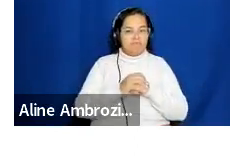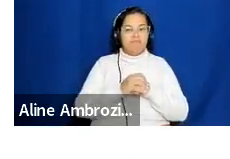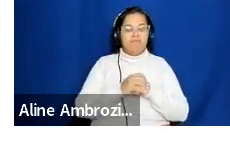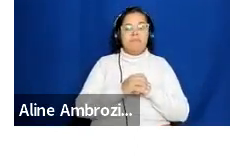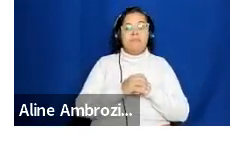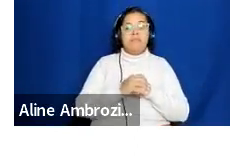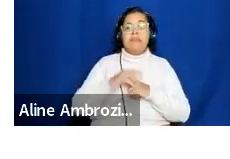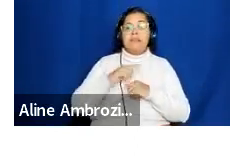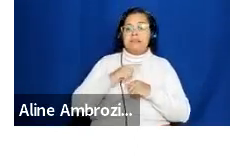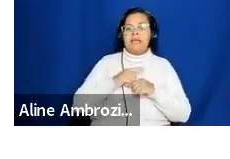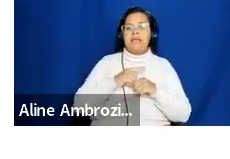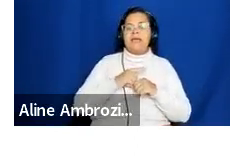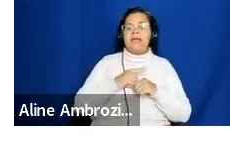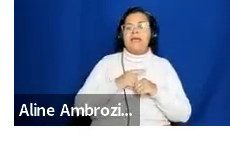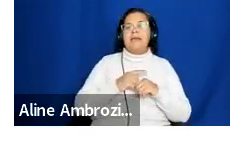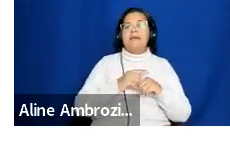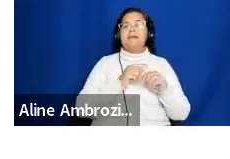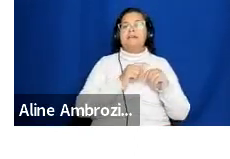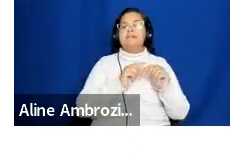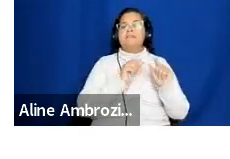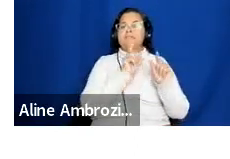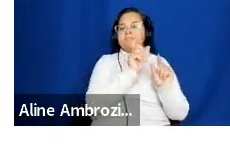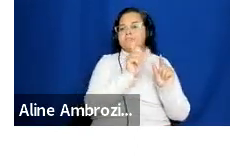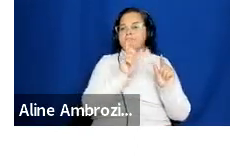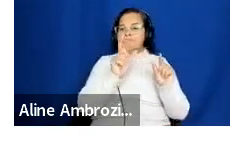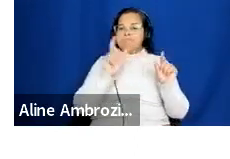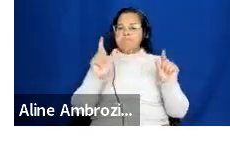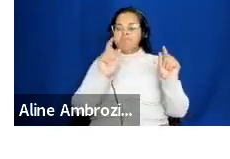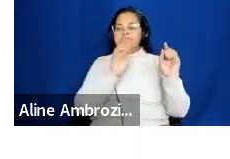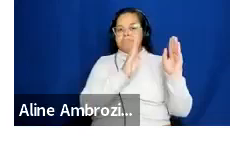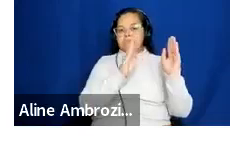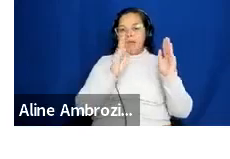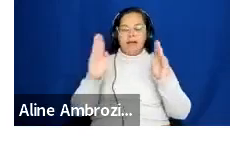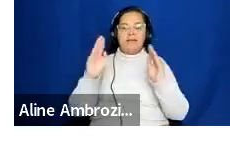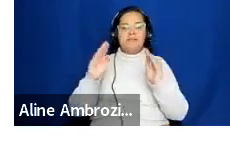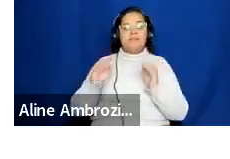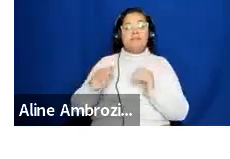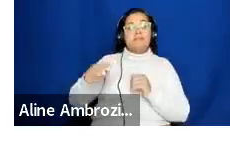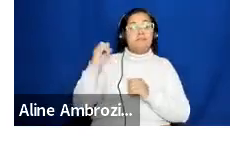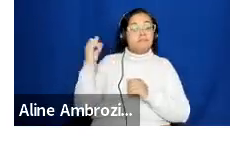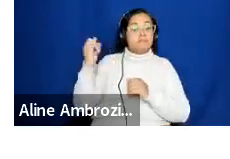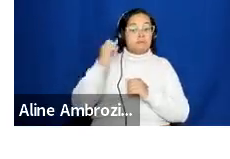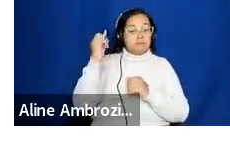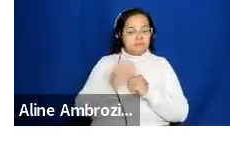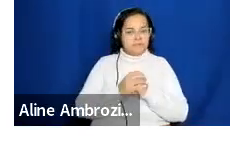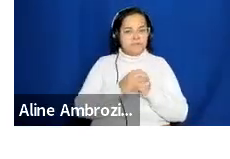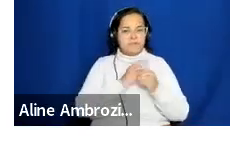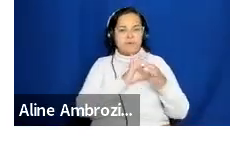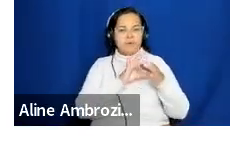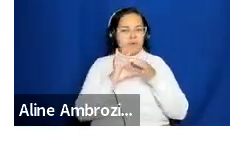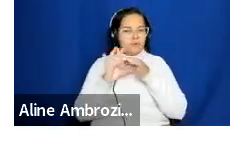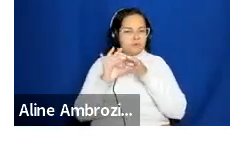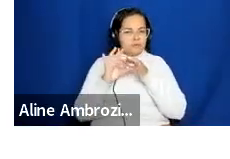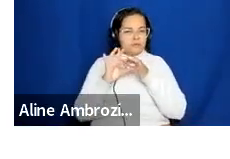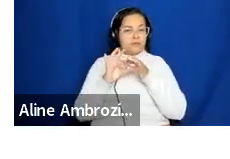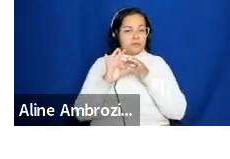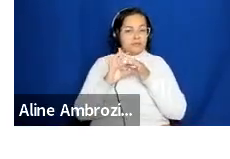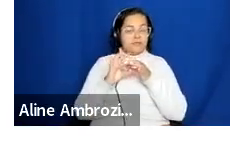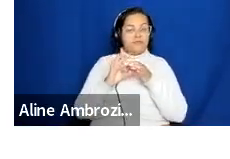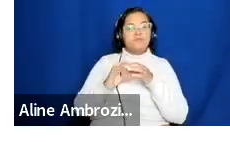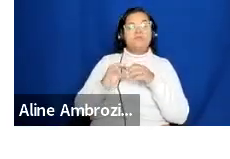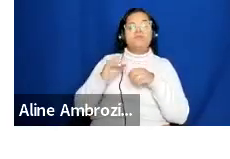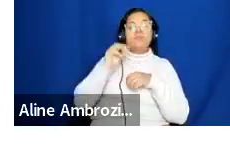First of all, the context of Marx's statements on method and methodology, in particular in relation to the materialist conception of